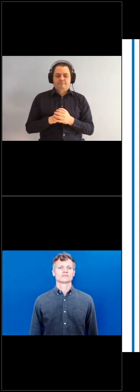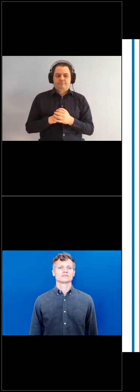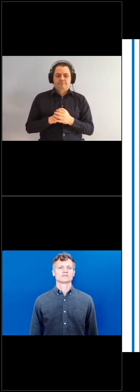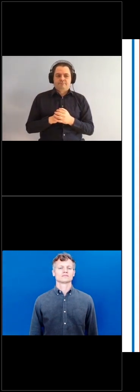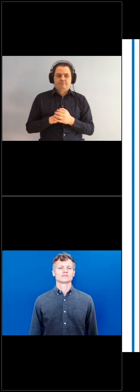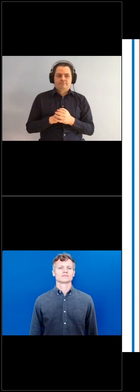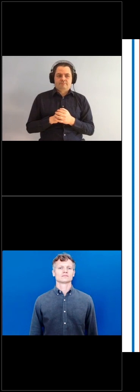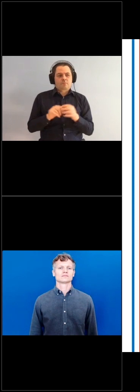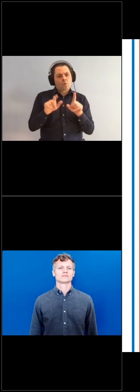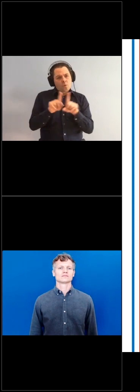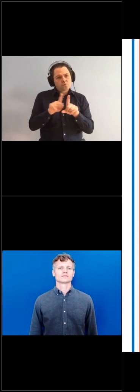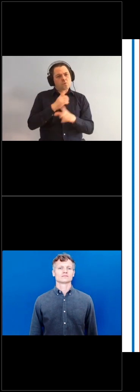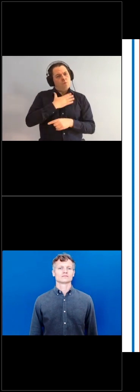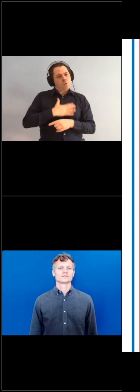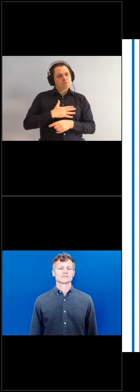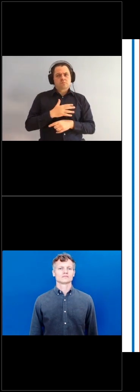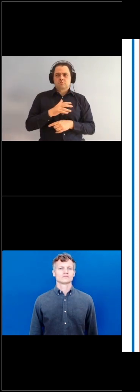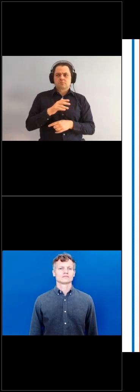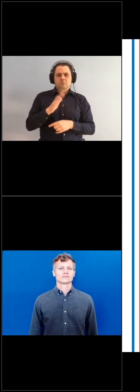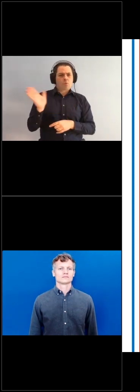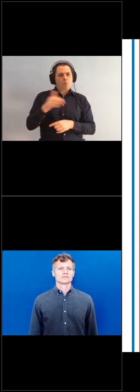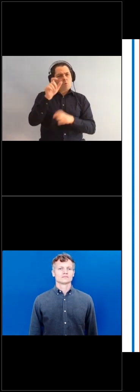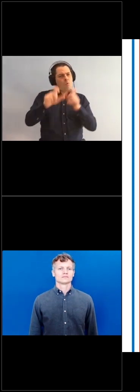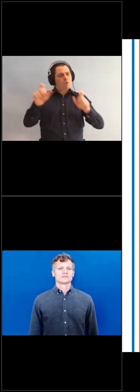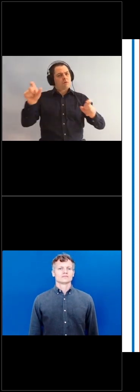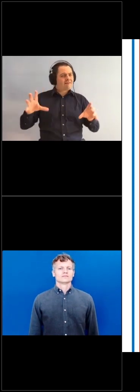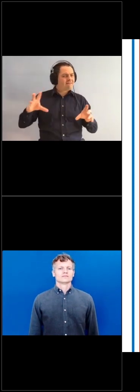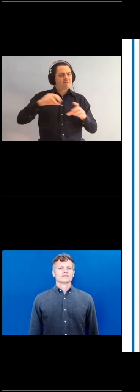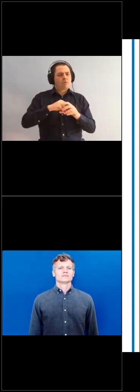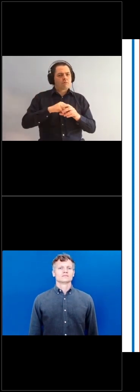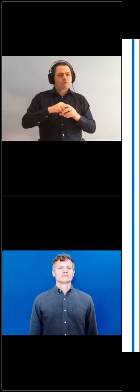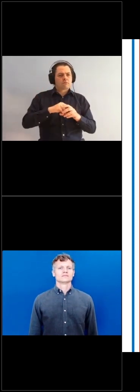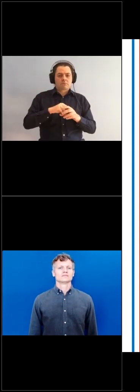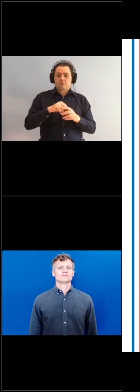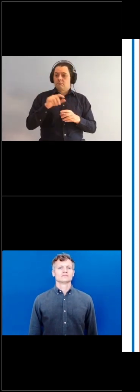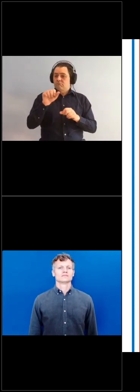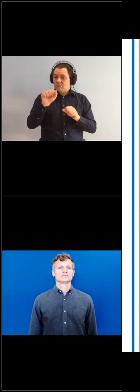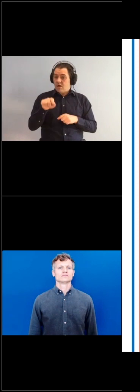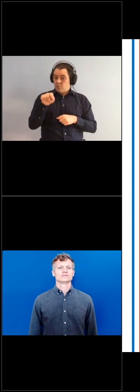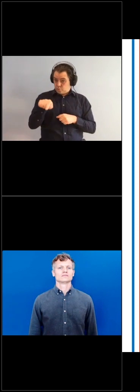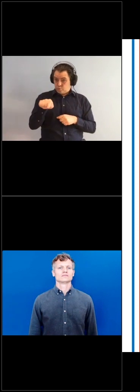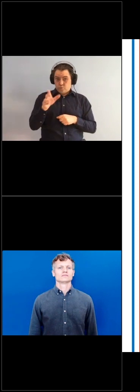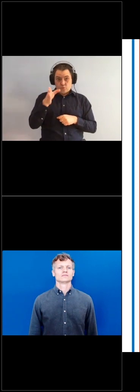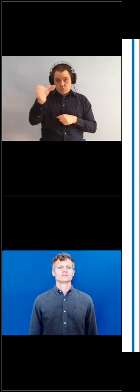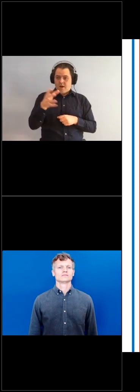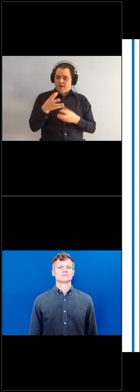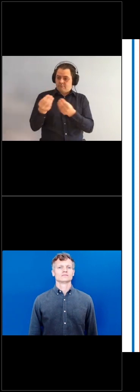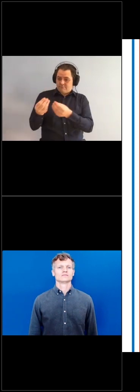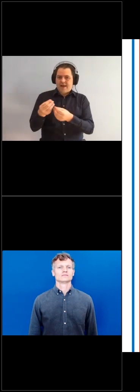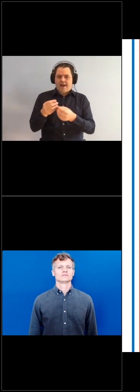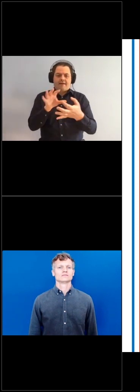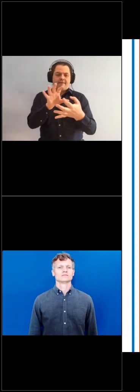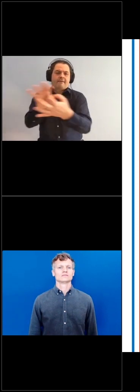engaging actors so that they can able to reach out to persons with abilities in terms of how they